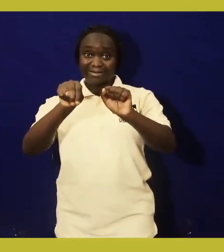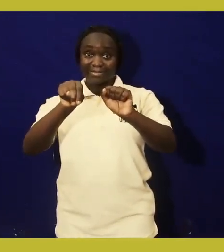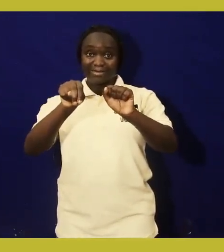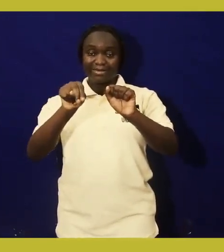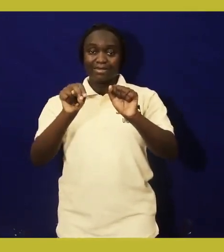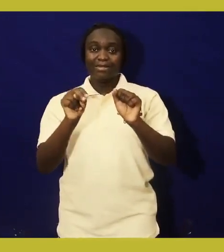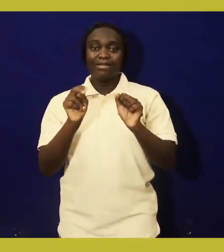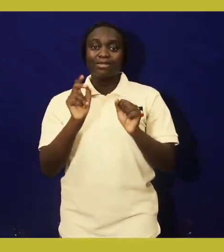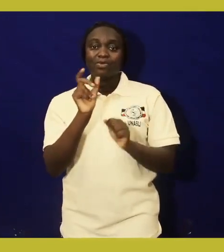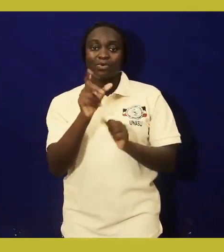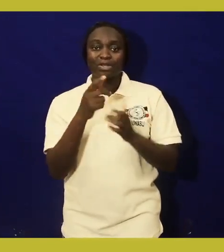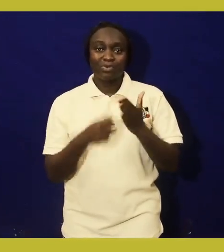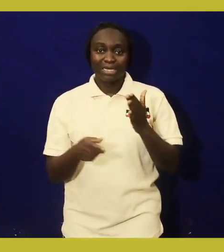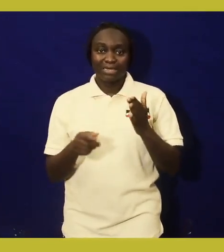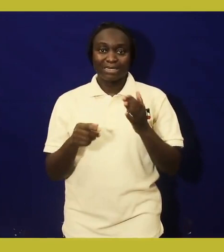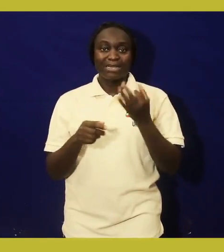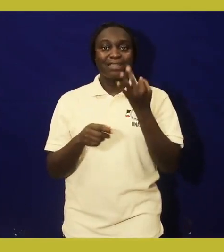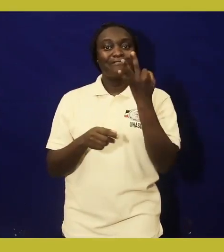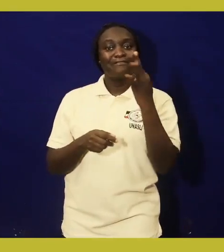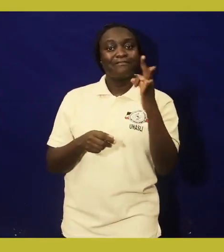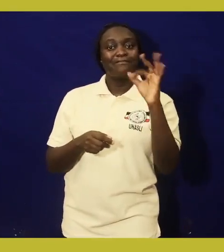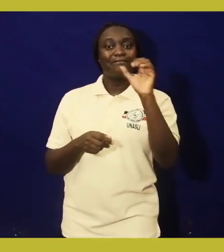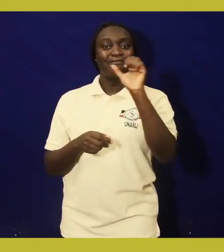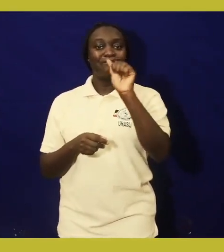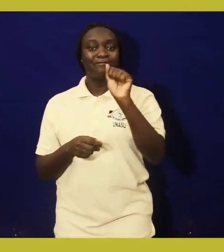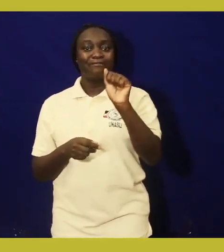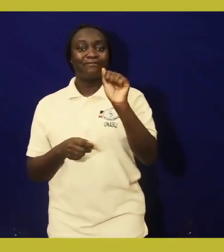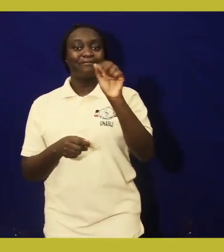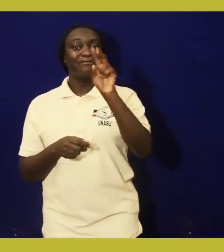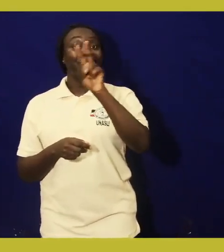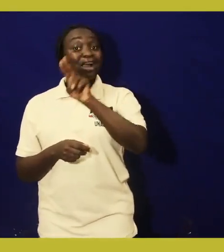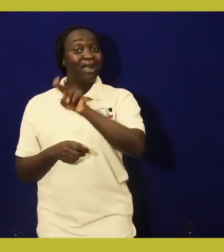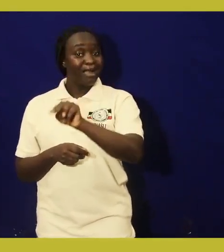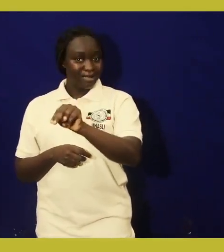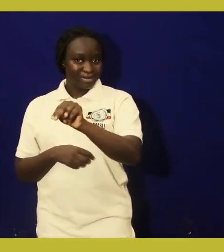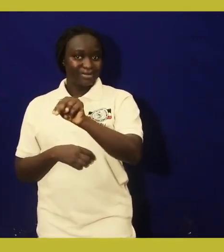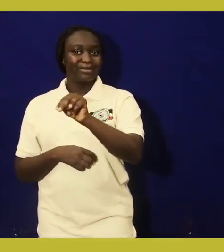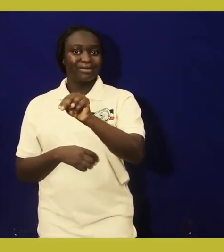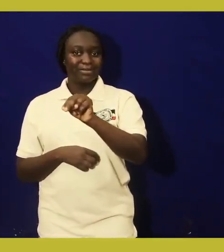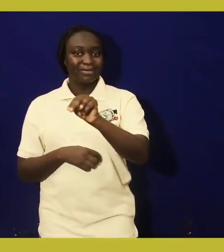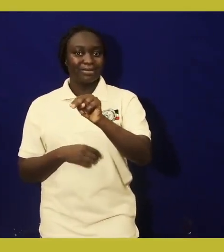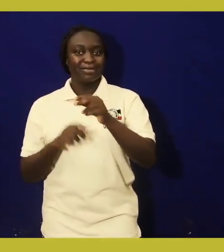fa, and the word now reads fun,